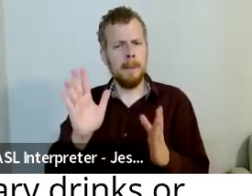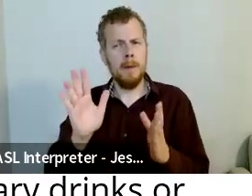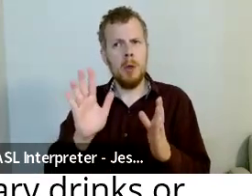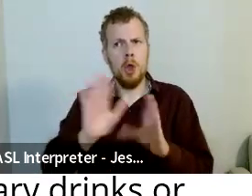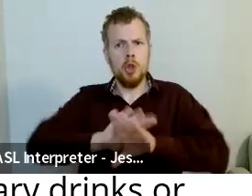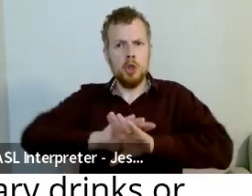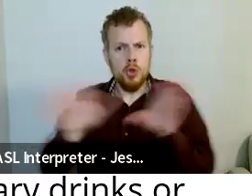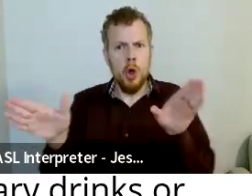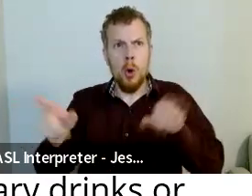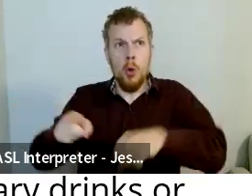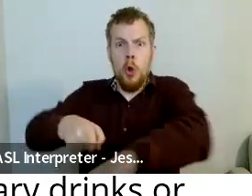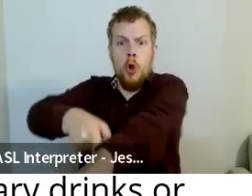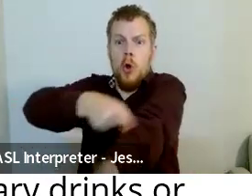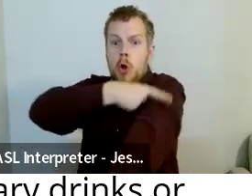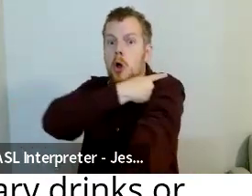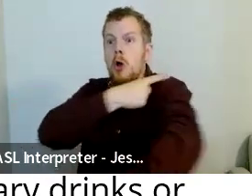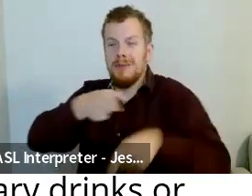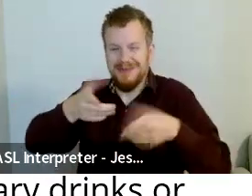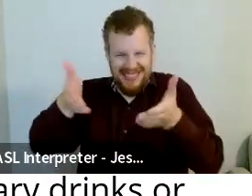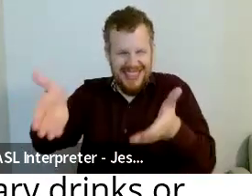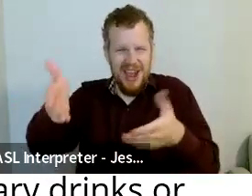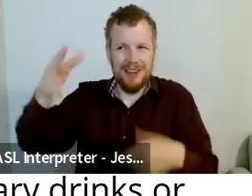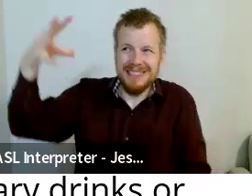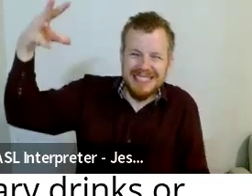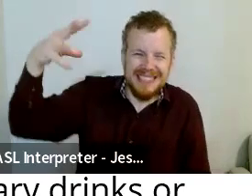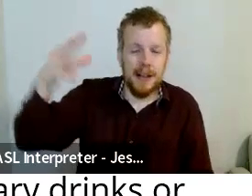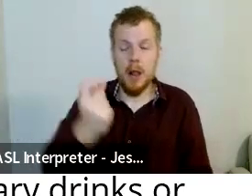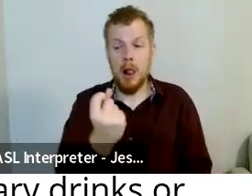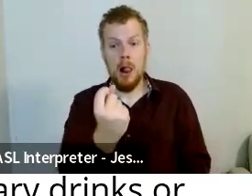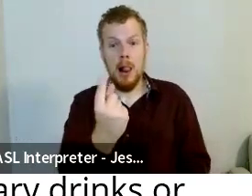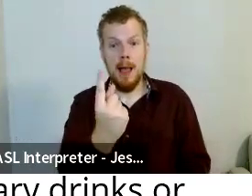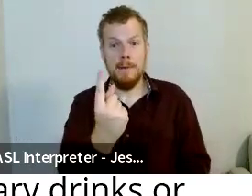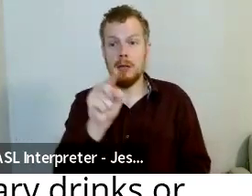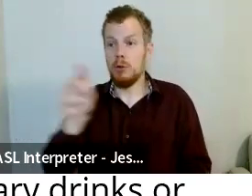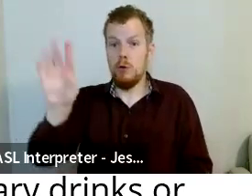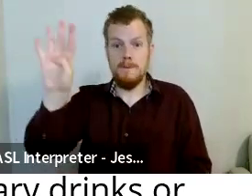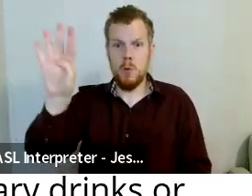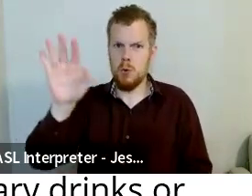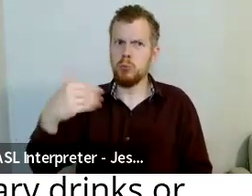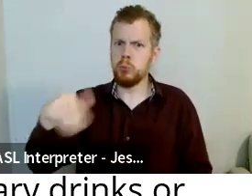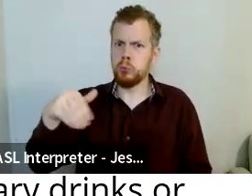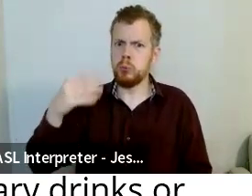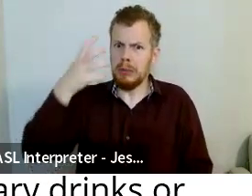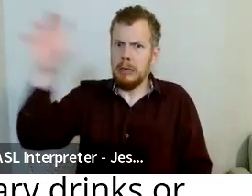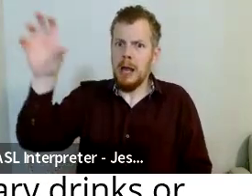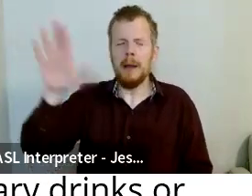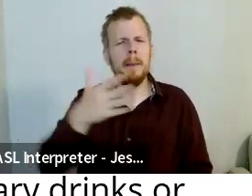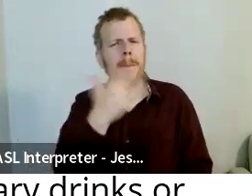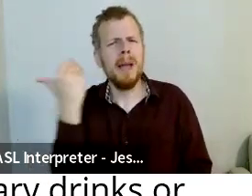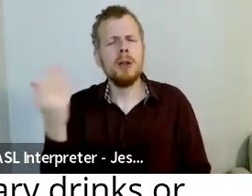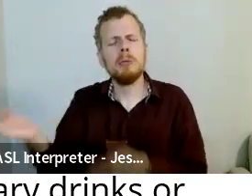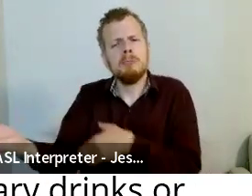sun, especially from 11 to 4. So if you have things to do, try to schedule them